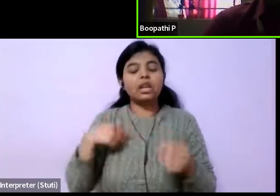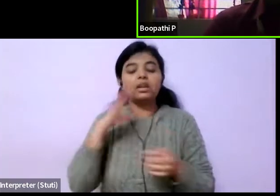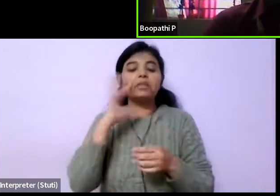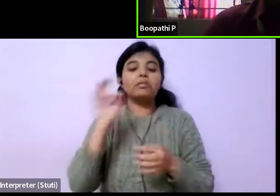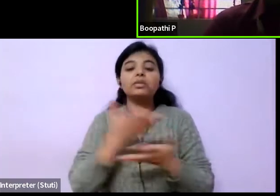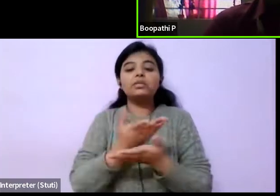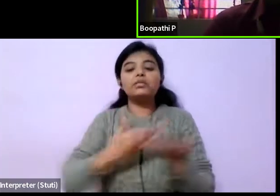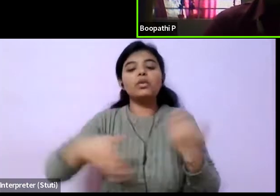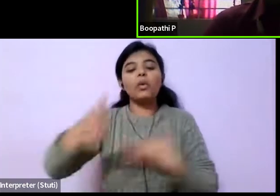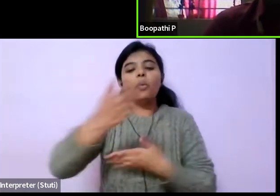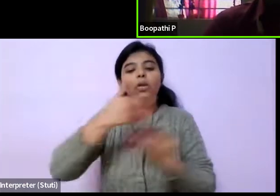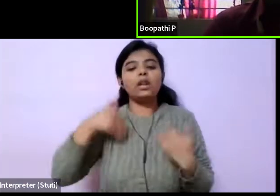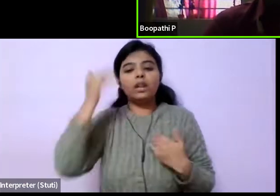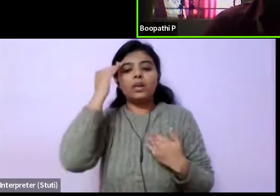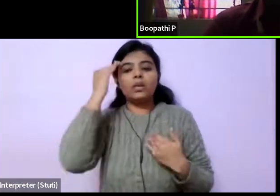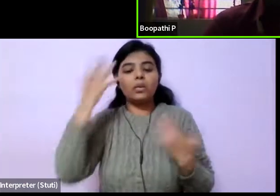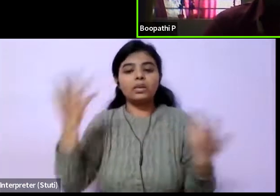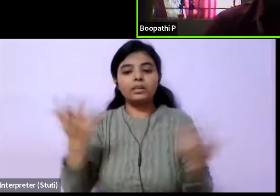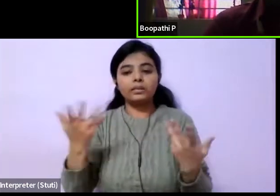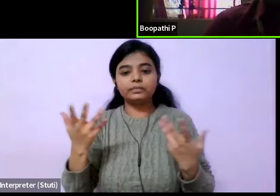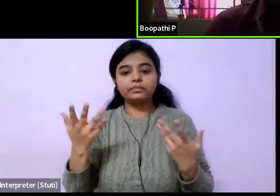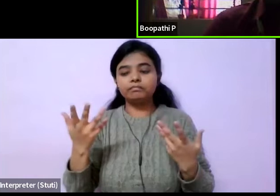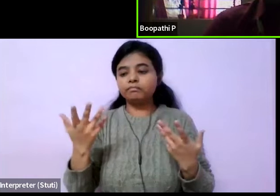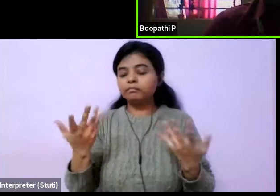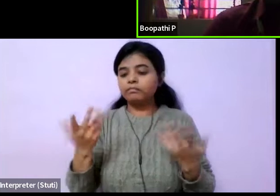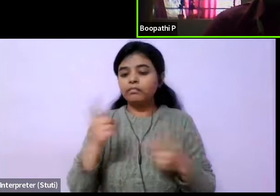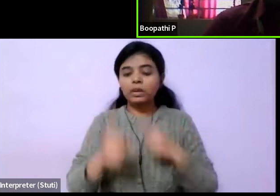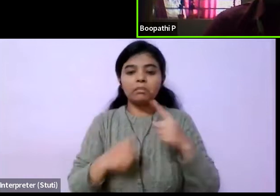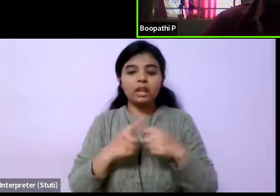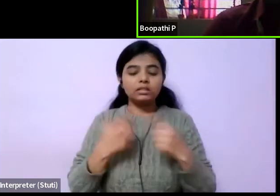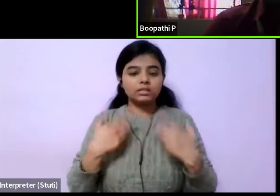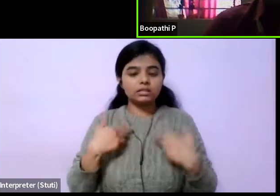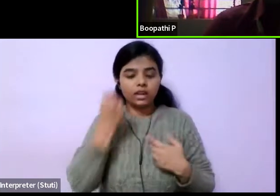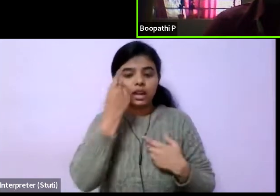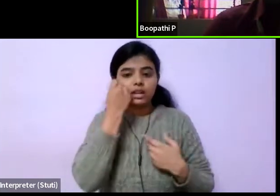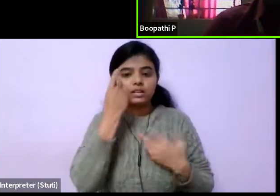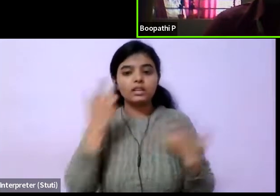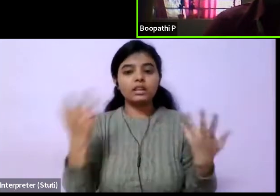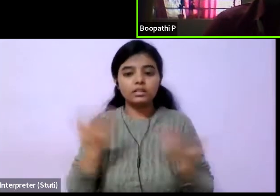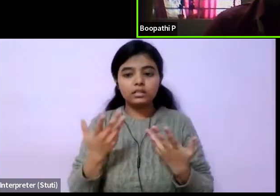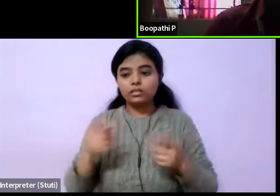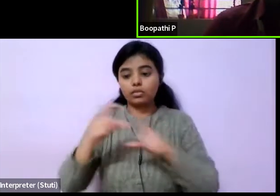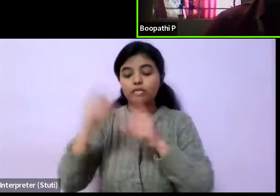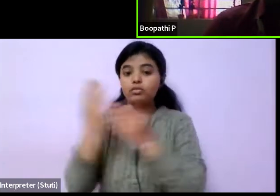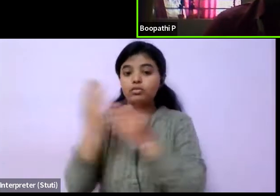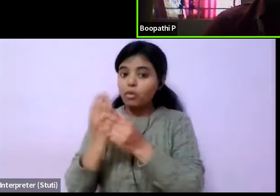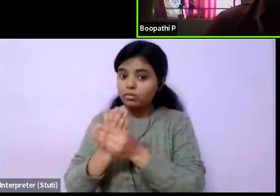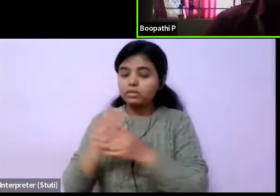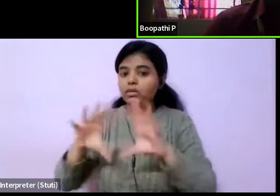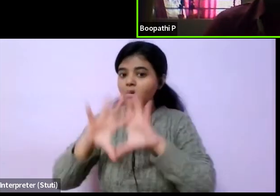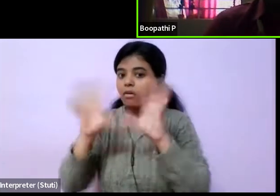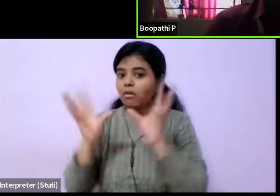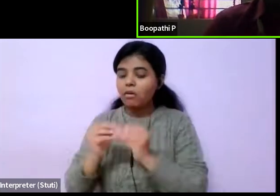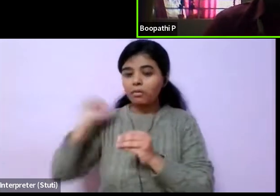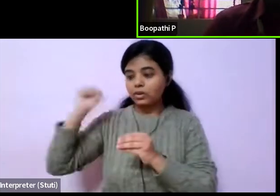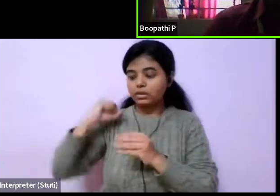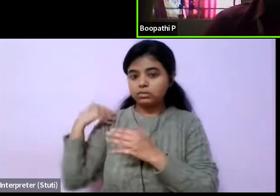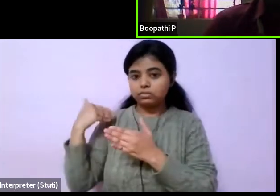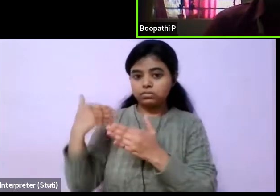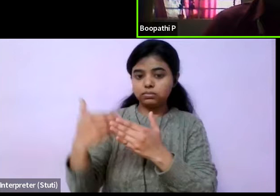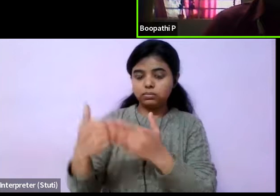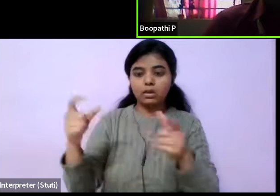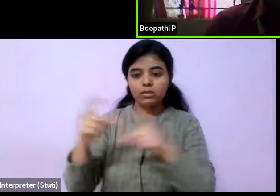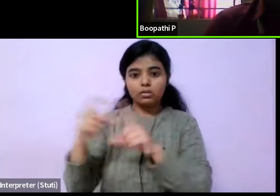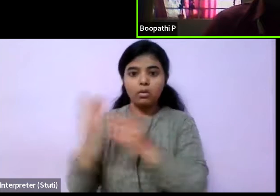important for us to also, in a way, chronicle and the document such protests and see